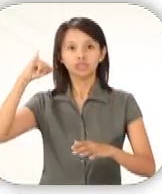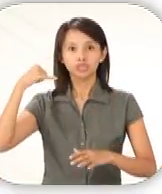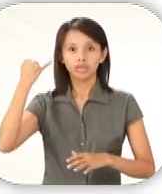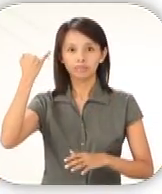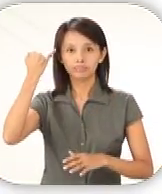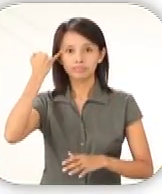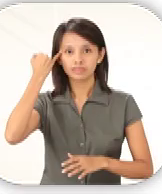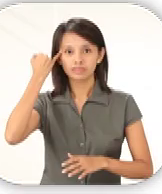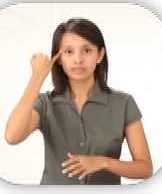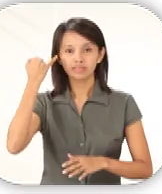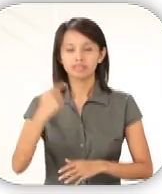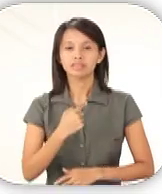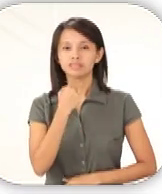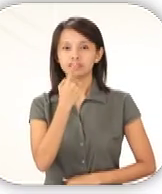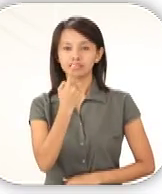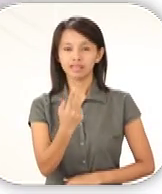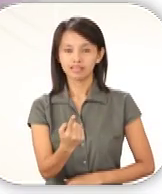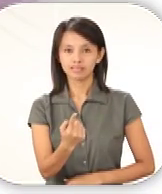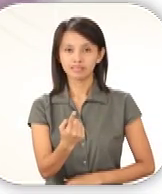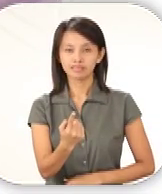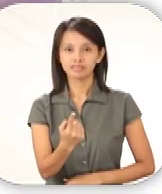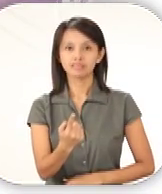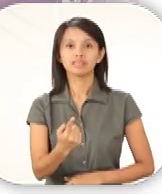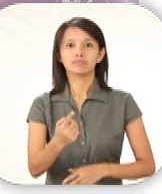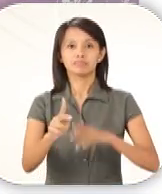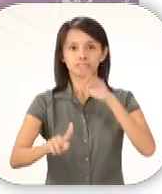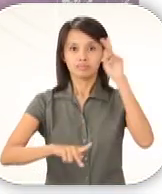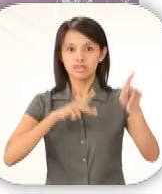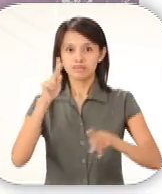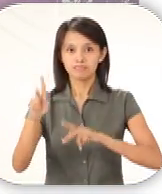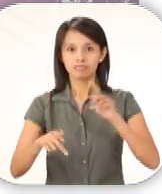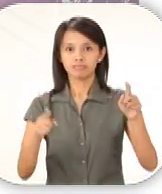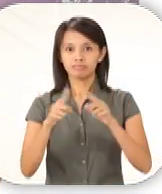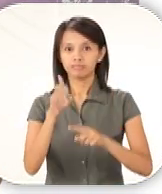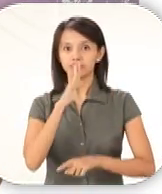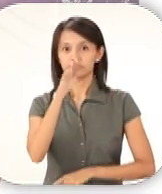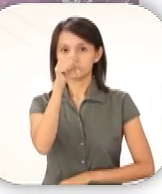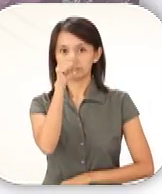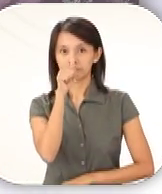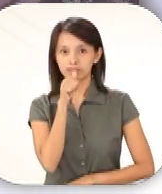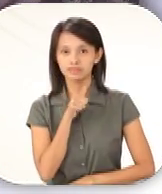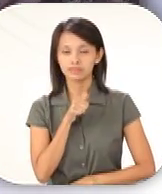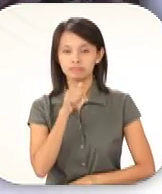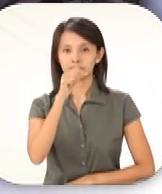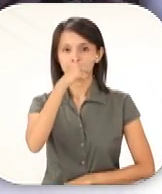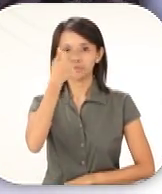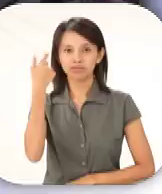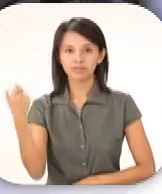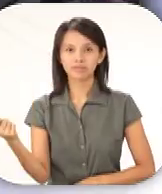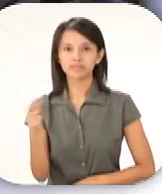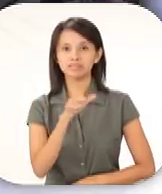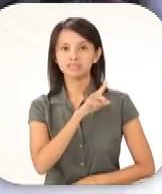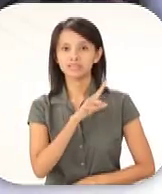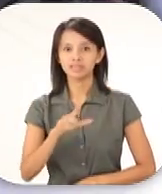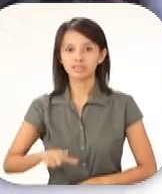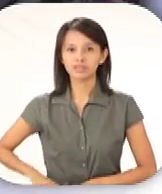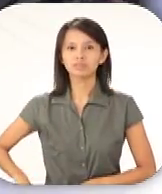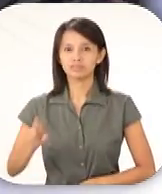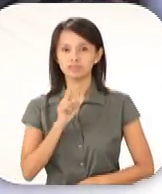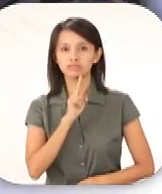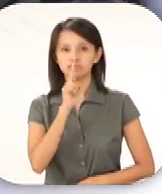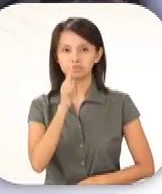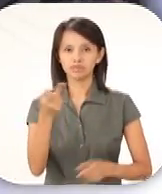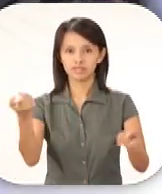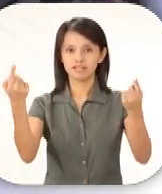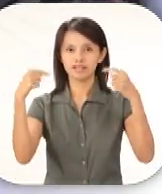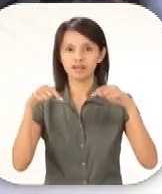reading, James tells his readers and hearers to be patient because